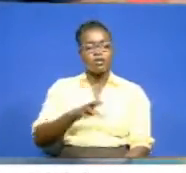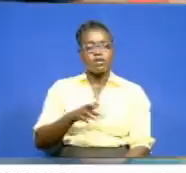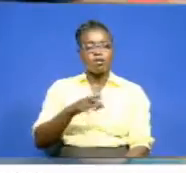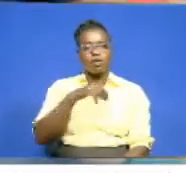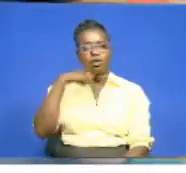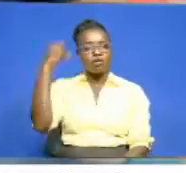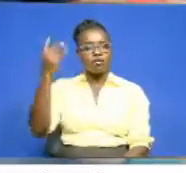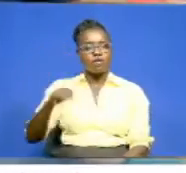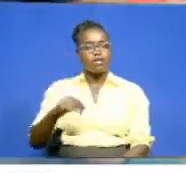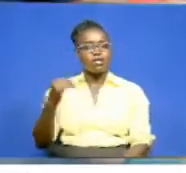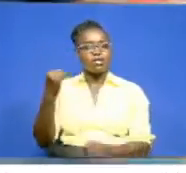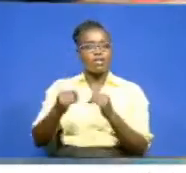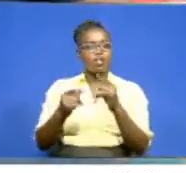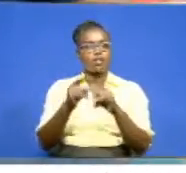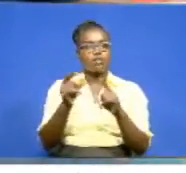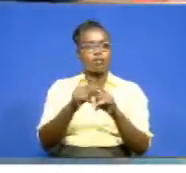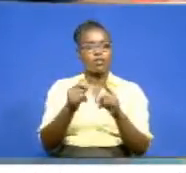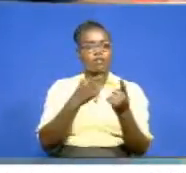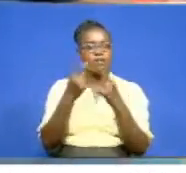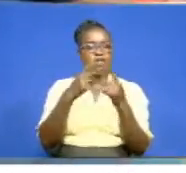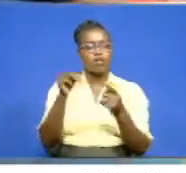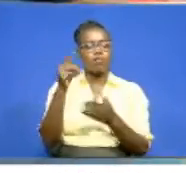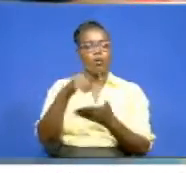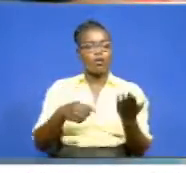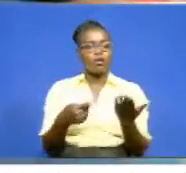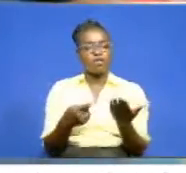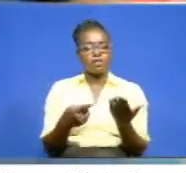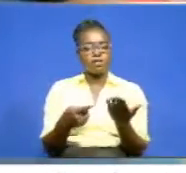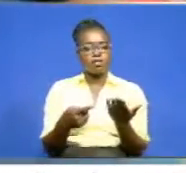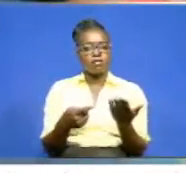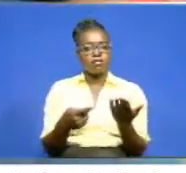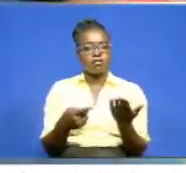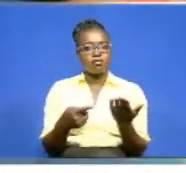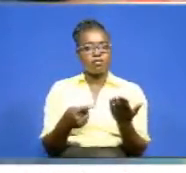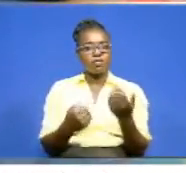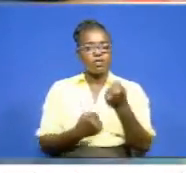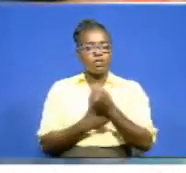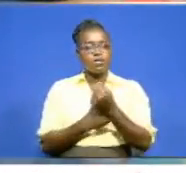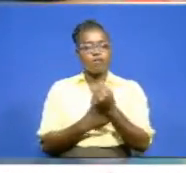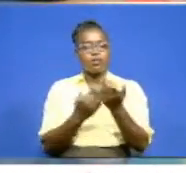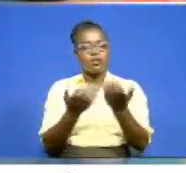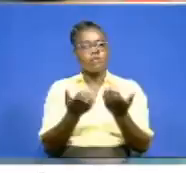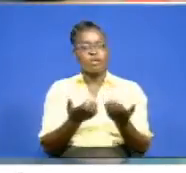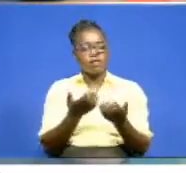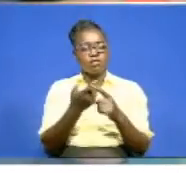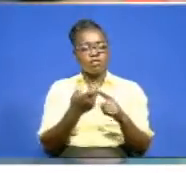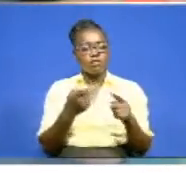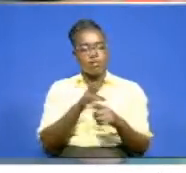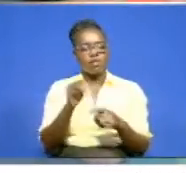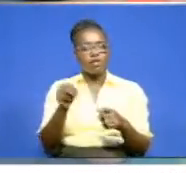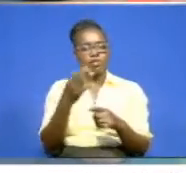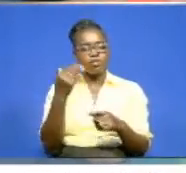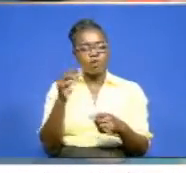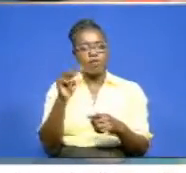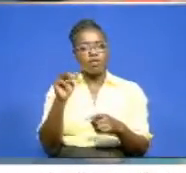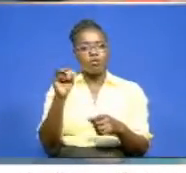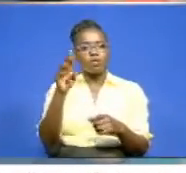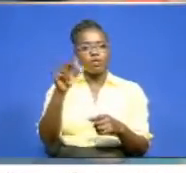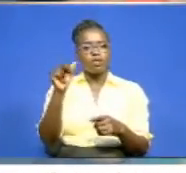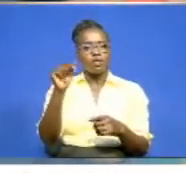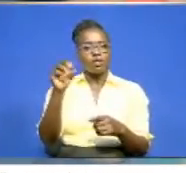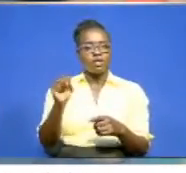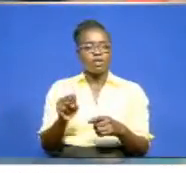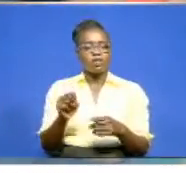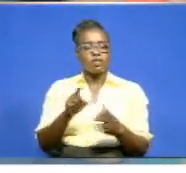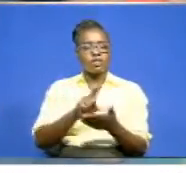as closing remarks, of course, what can you tell them about, you know, the support that is needed from them, by the Morans, by